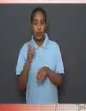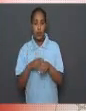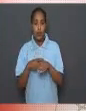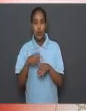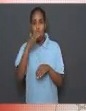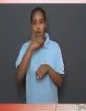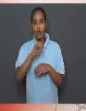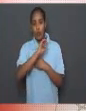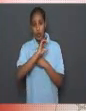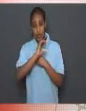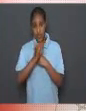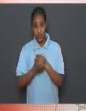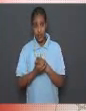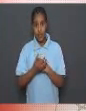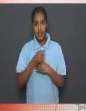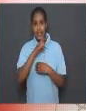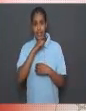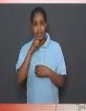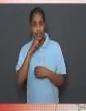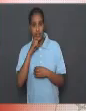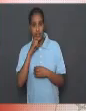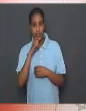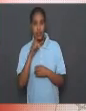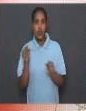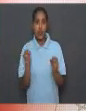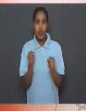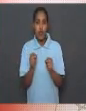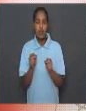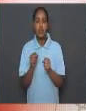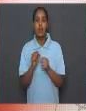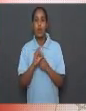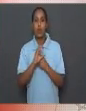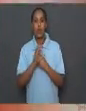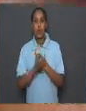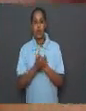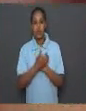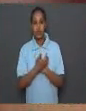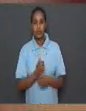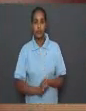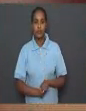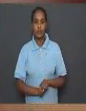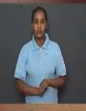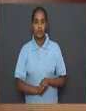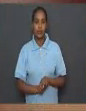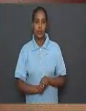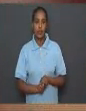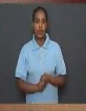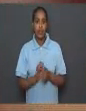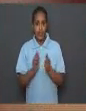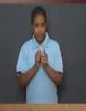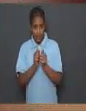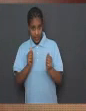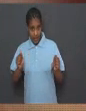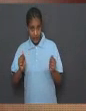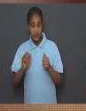hot weather and hardens in cold weather. In its relaxed